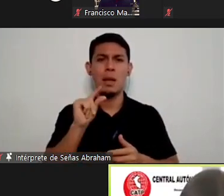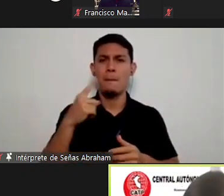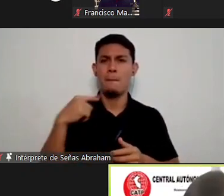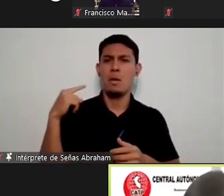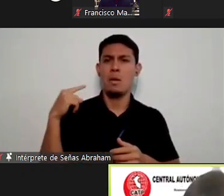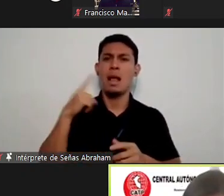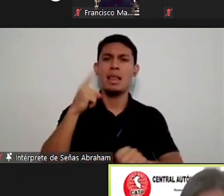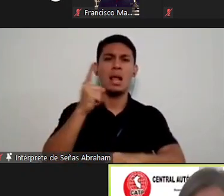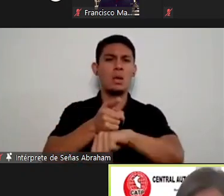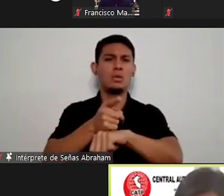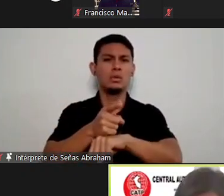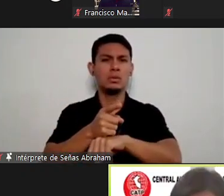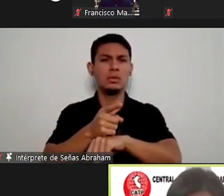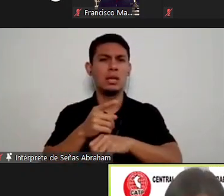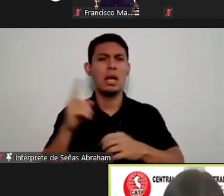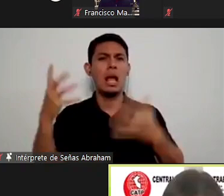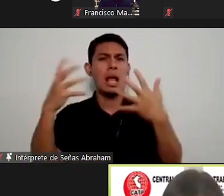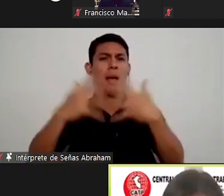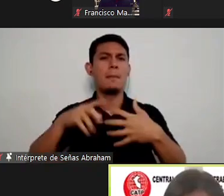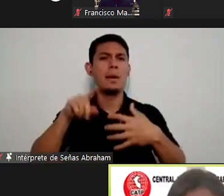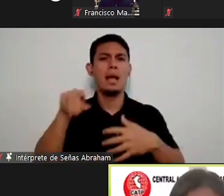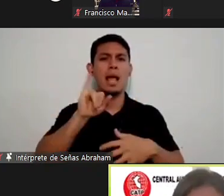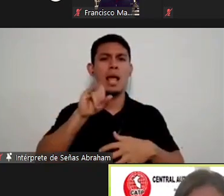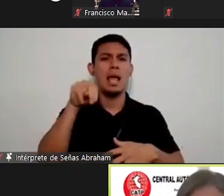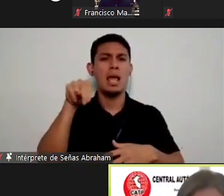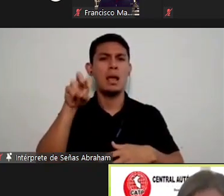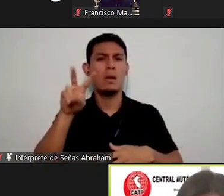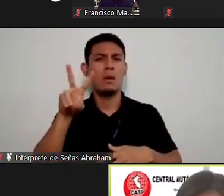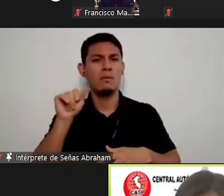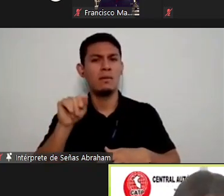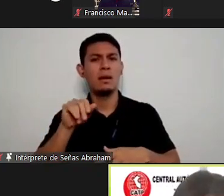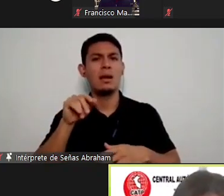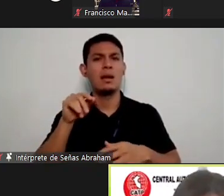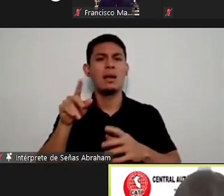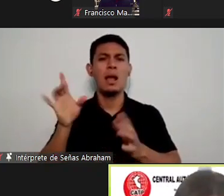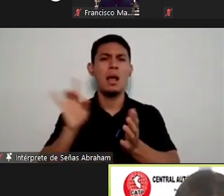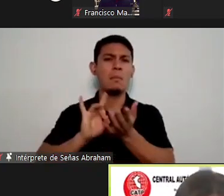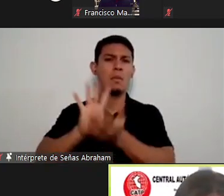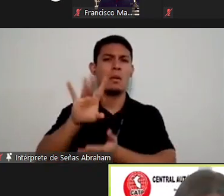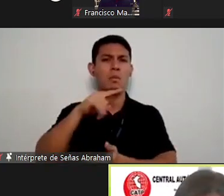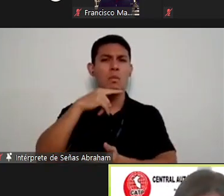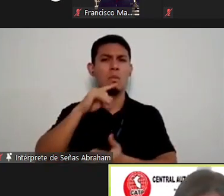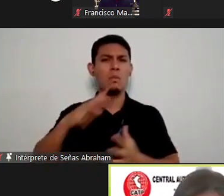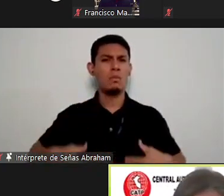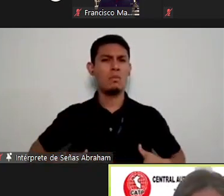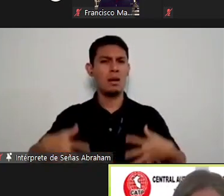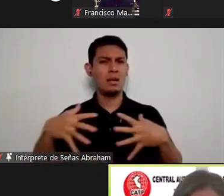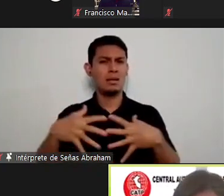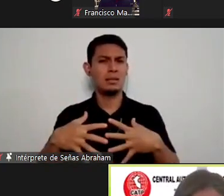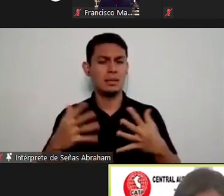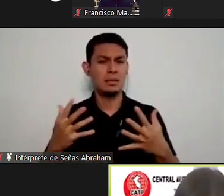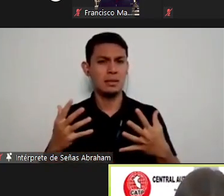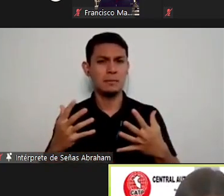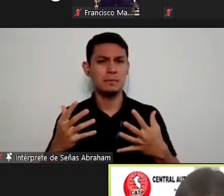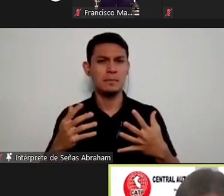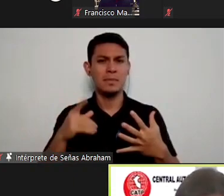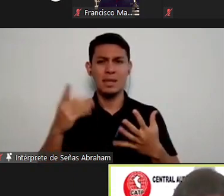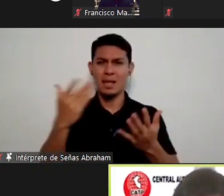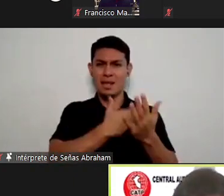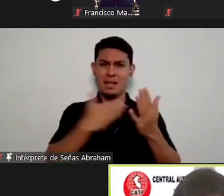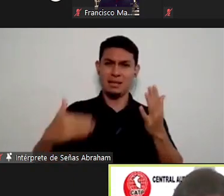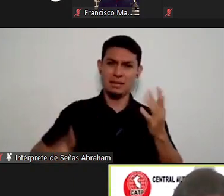okay we saw a case now for public uh claim against innova ambient who have terminated a